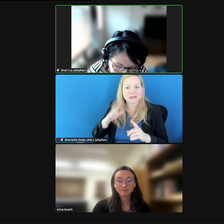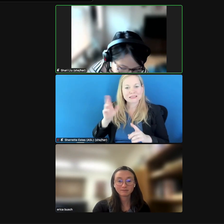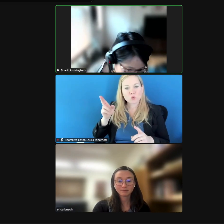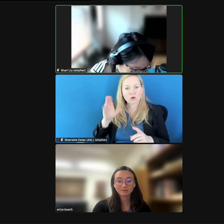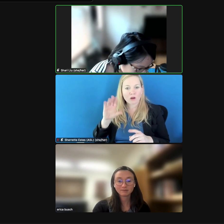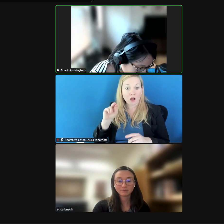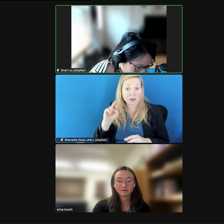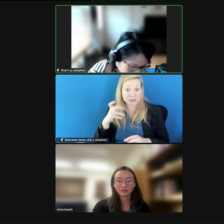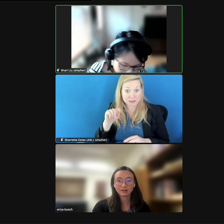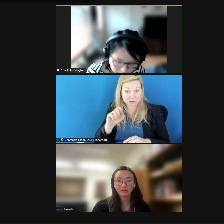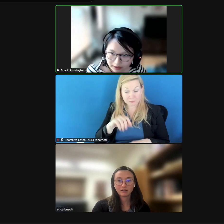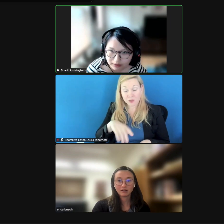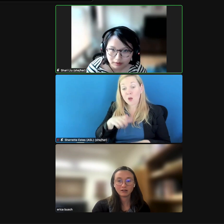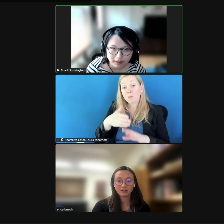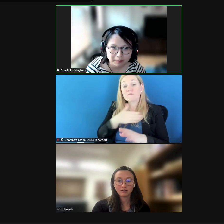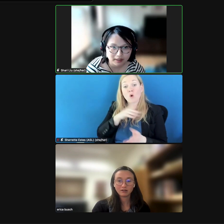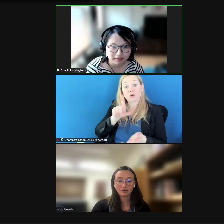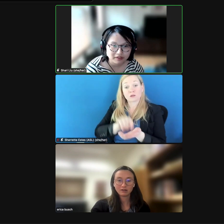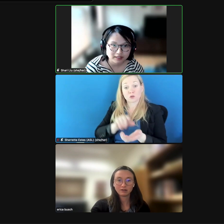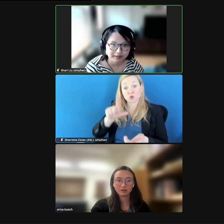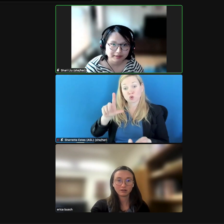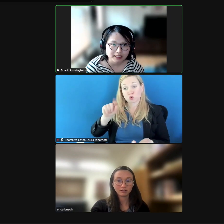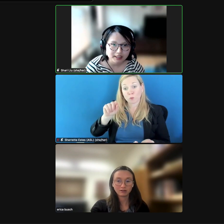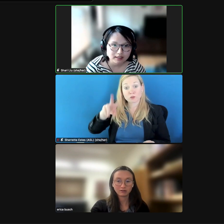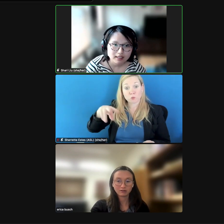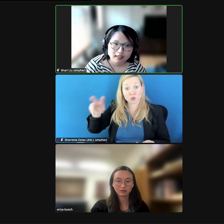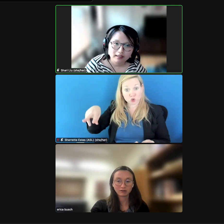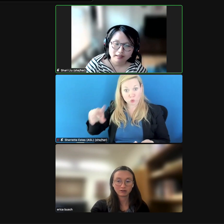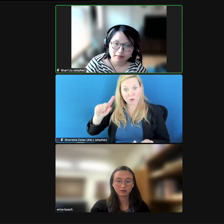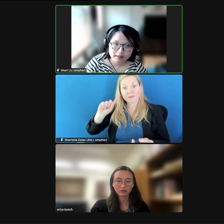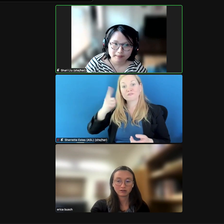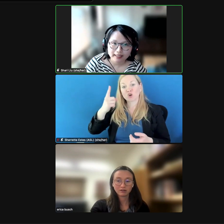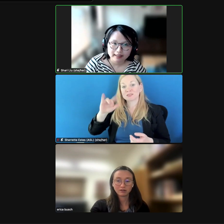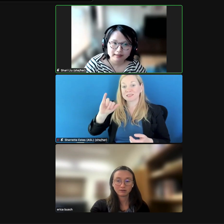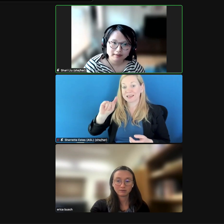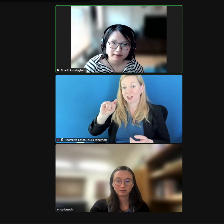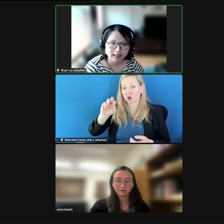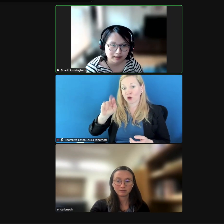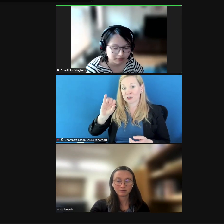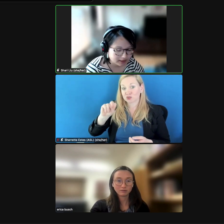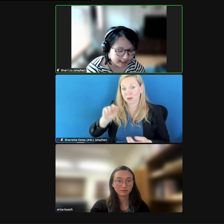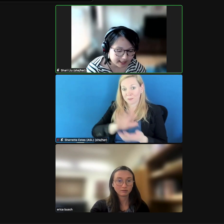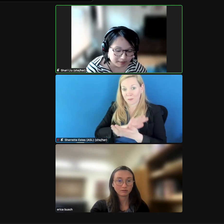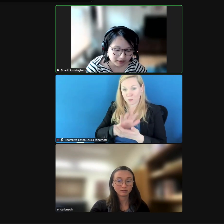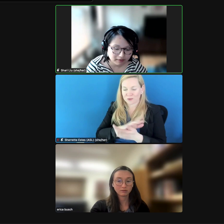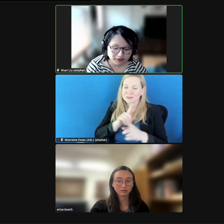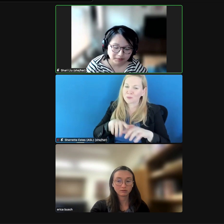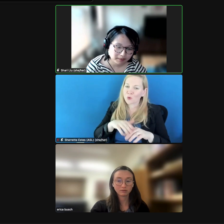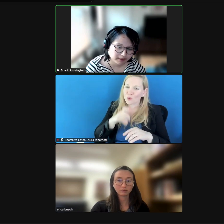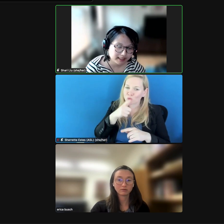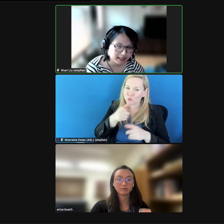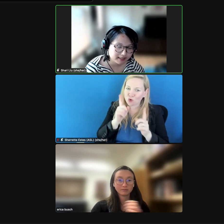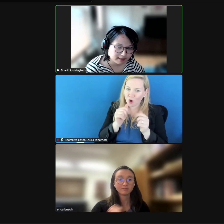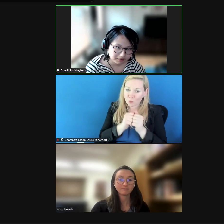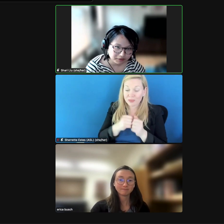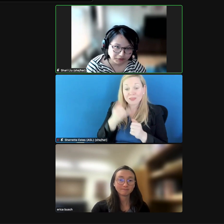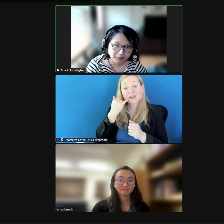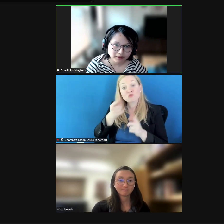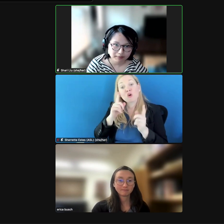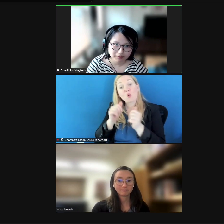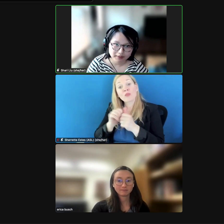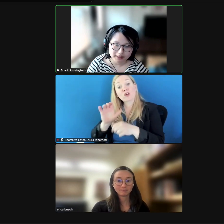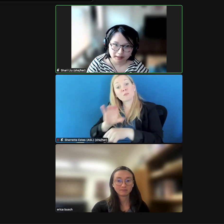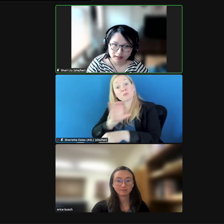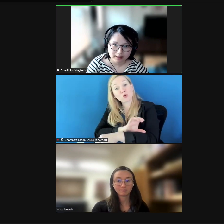prior to the publication of the 2022 paper on the first iteration, depending on who you talk to, if you talk to computer vision people, they say this is a